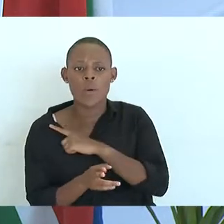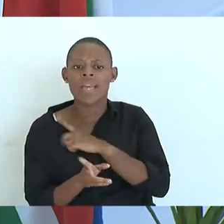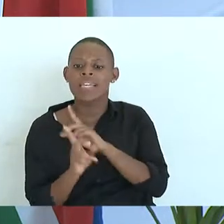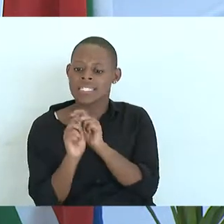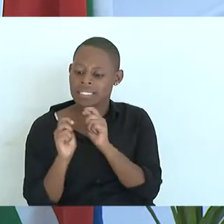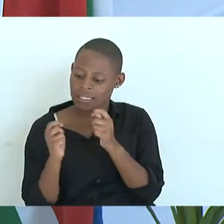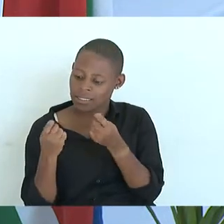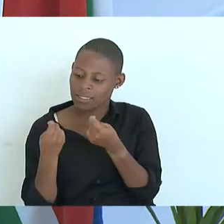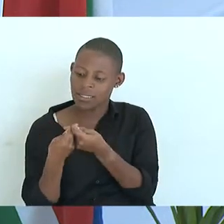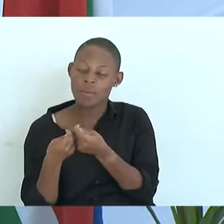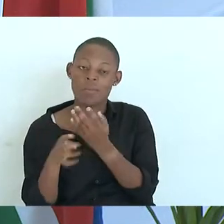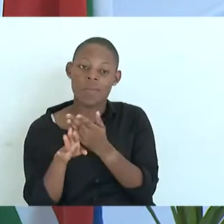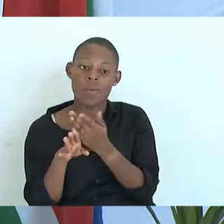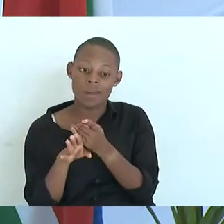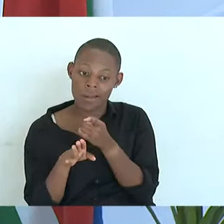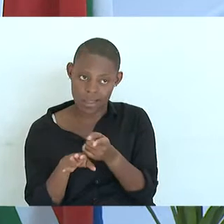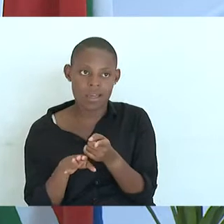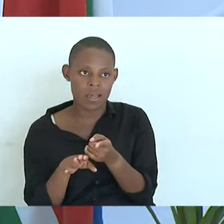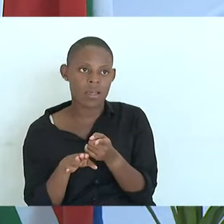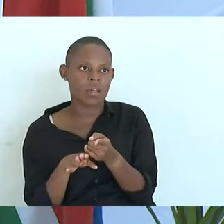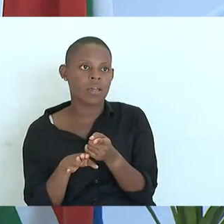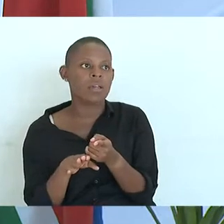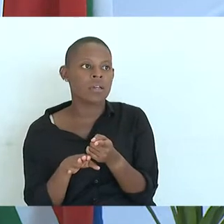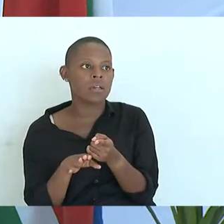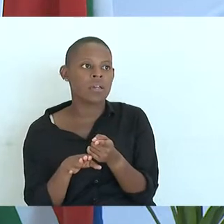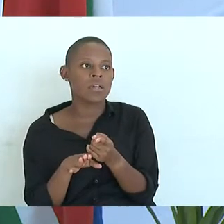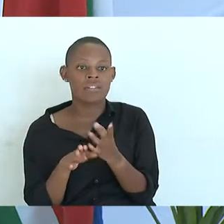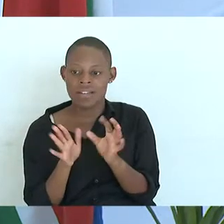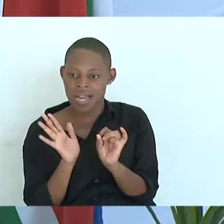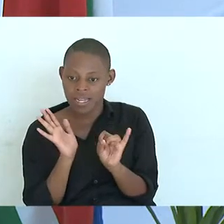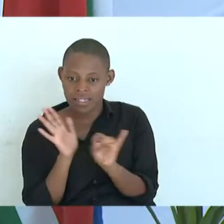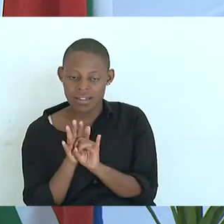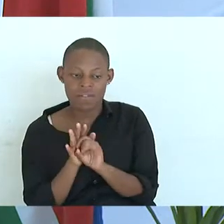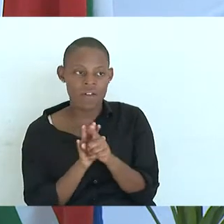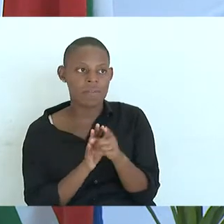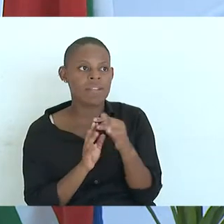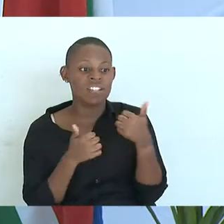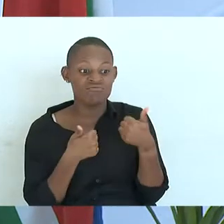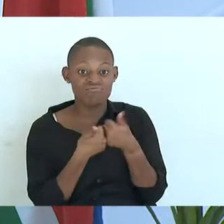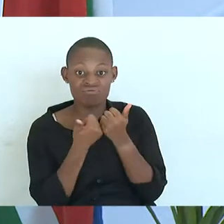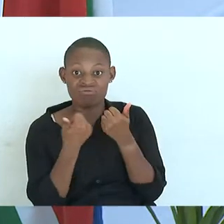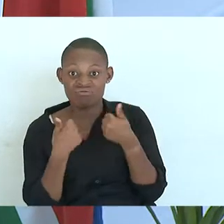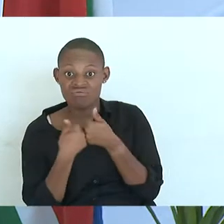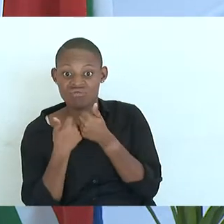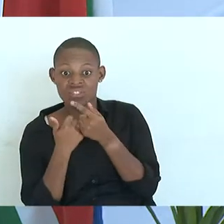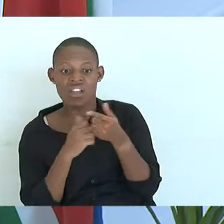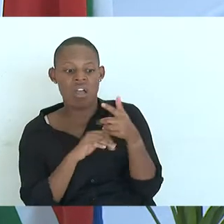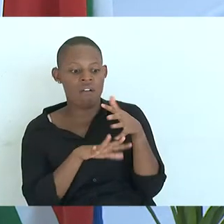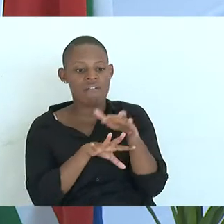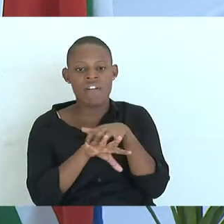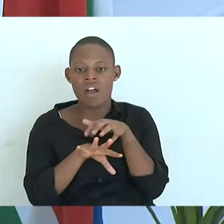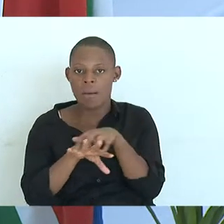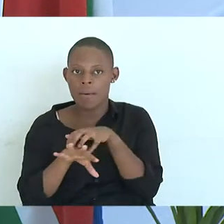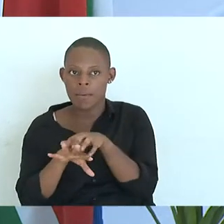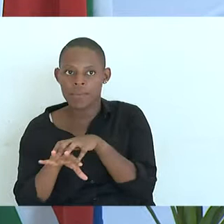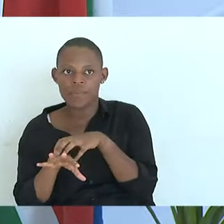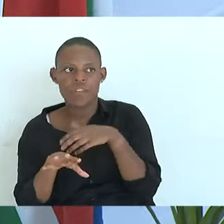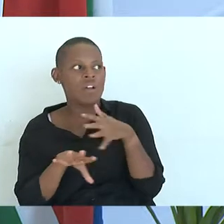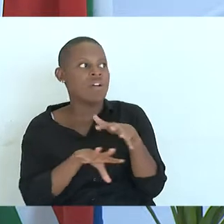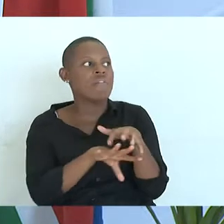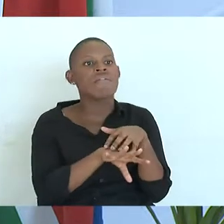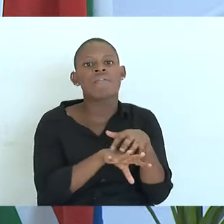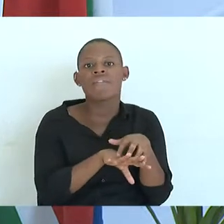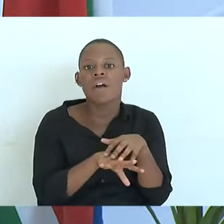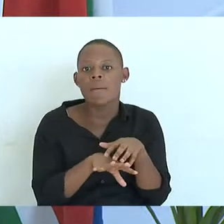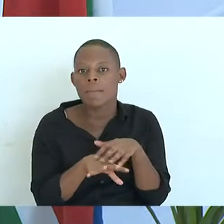have established that look on the challenges of farmers, farm workers, and